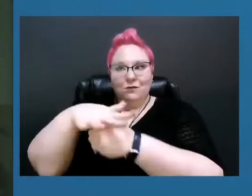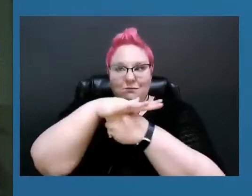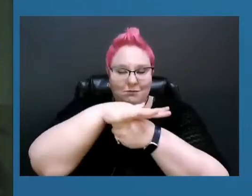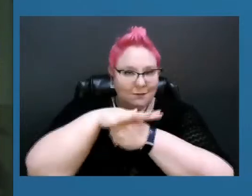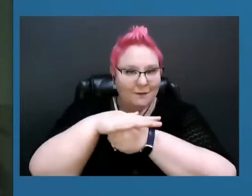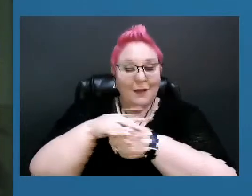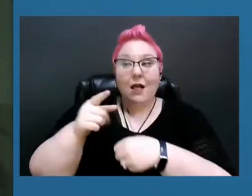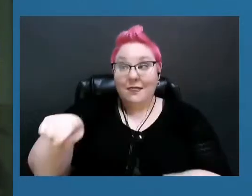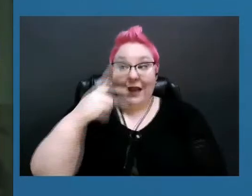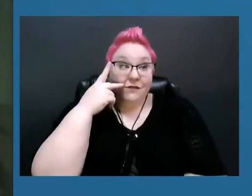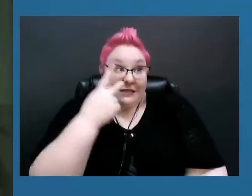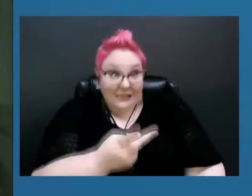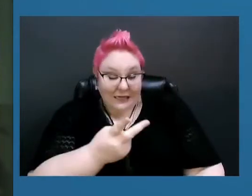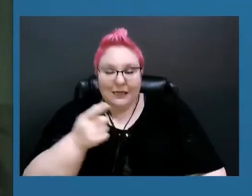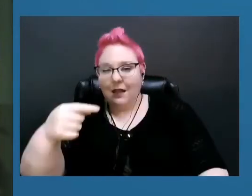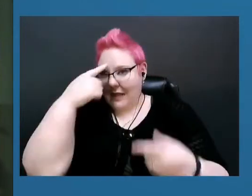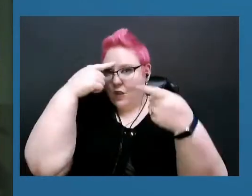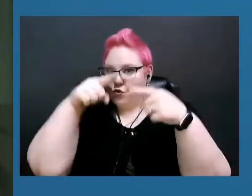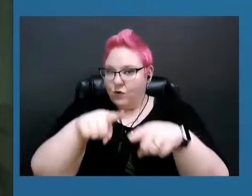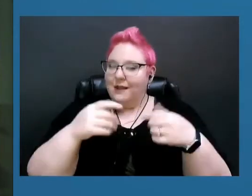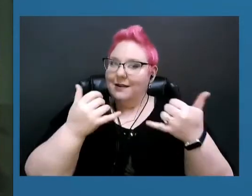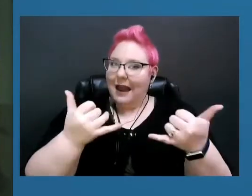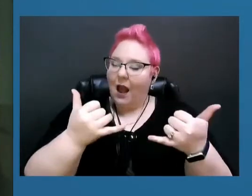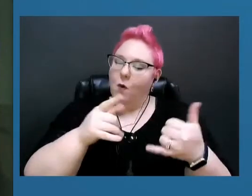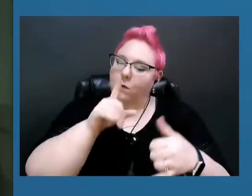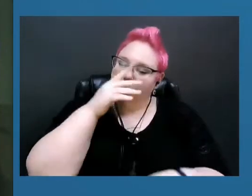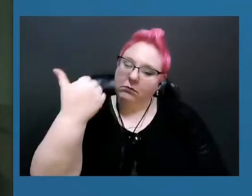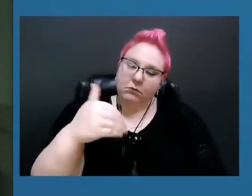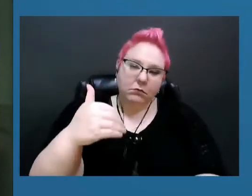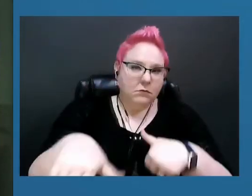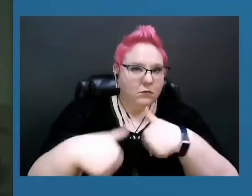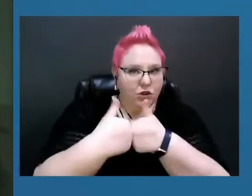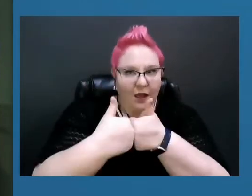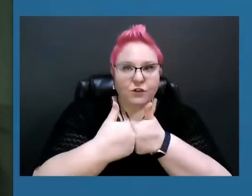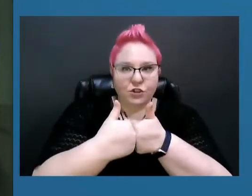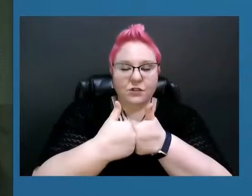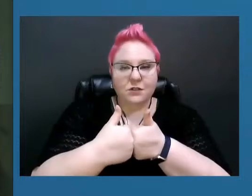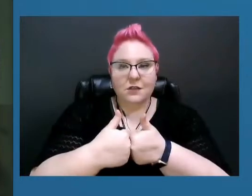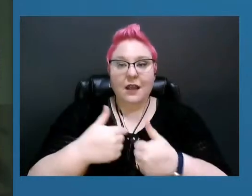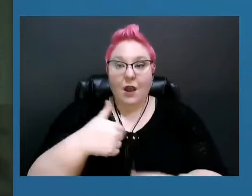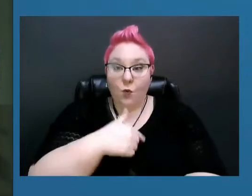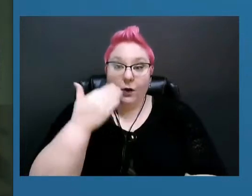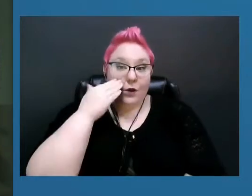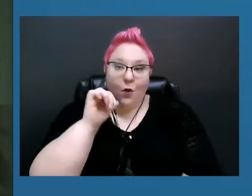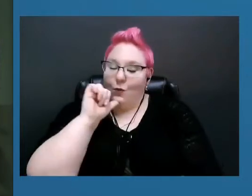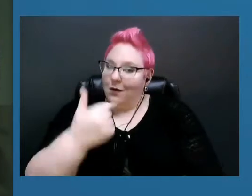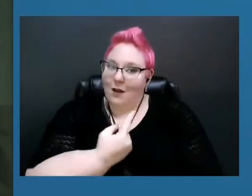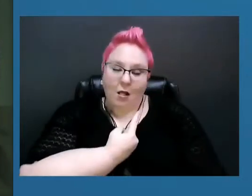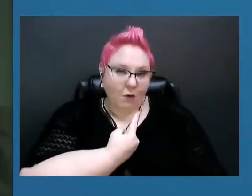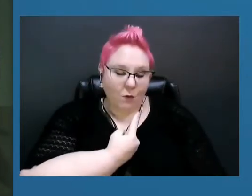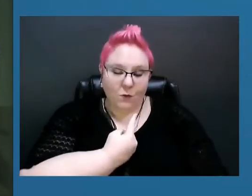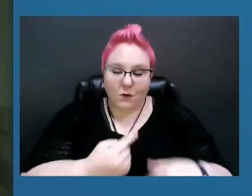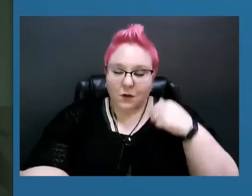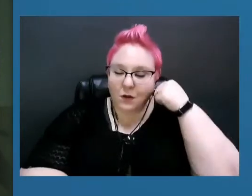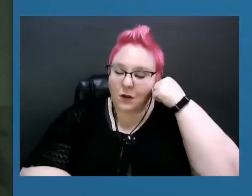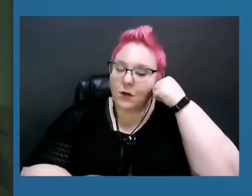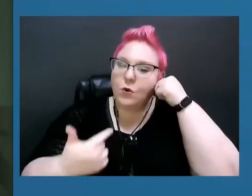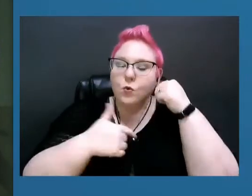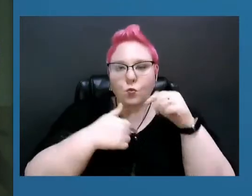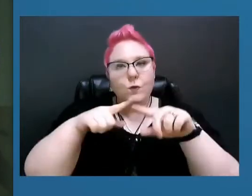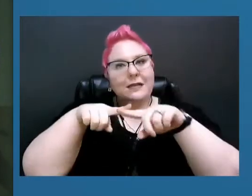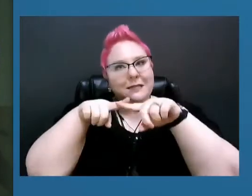now more than ever, we are faced with enormous challenges, and thankfully, we know we are not alone. We depend